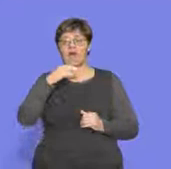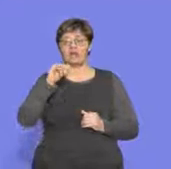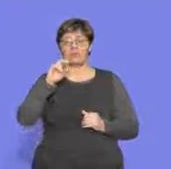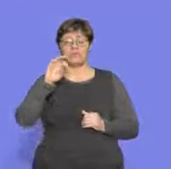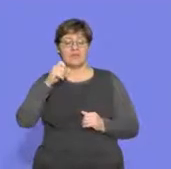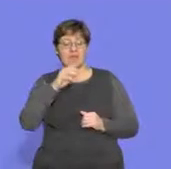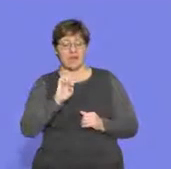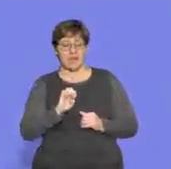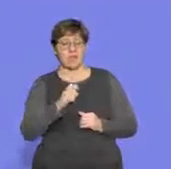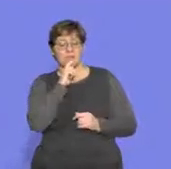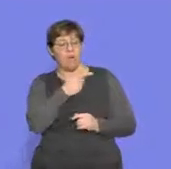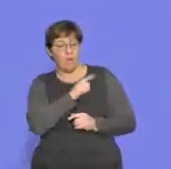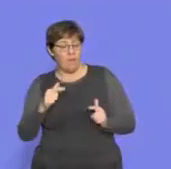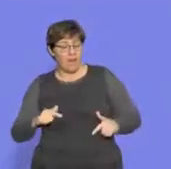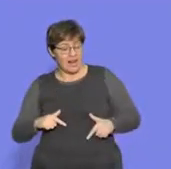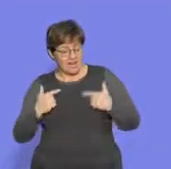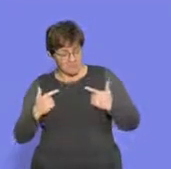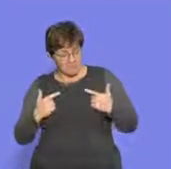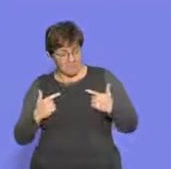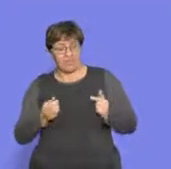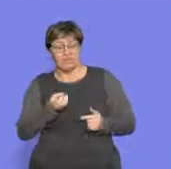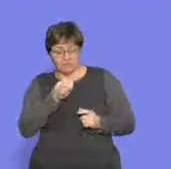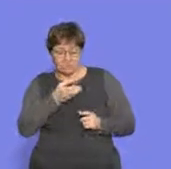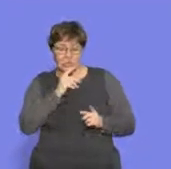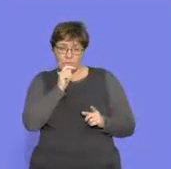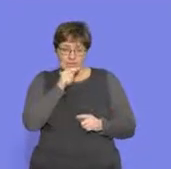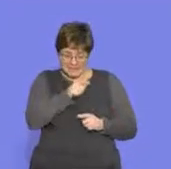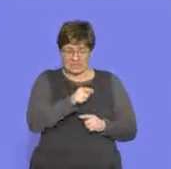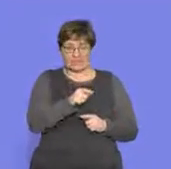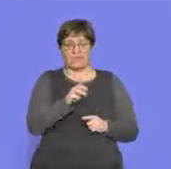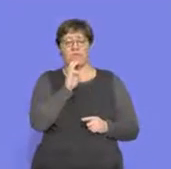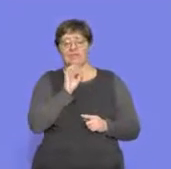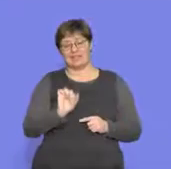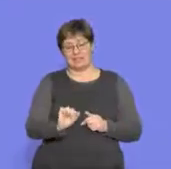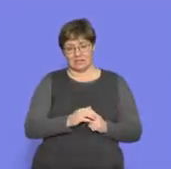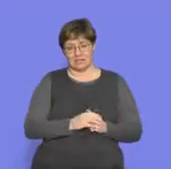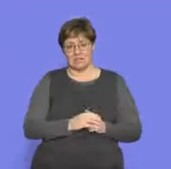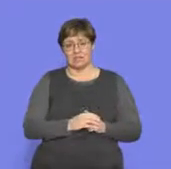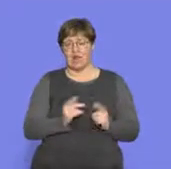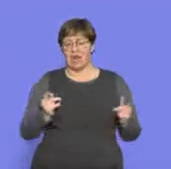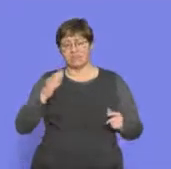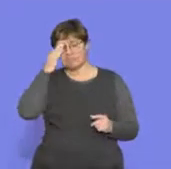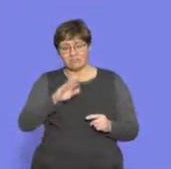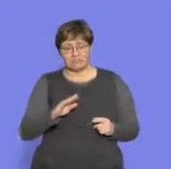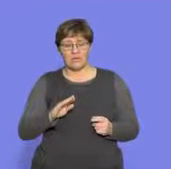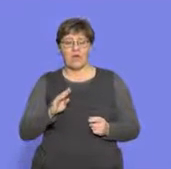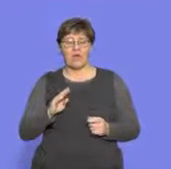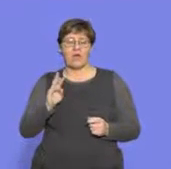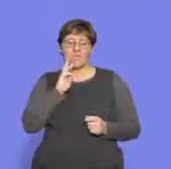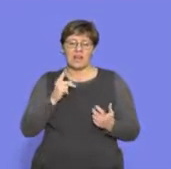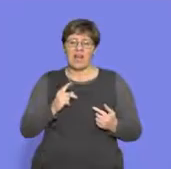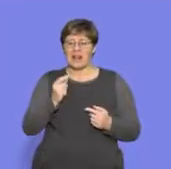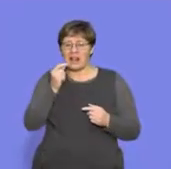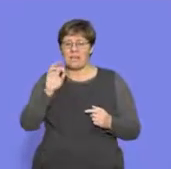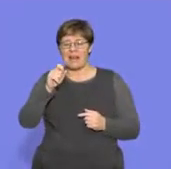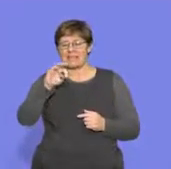provides the water needed by all living organisms to survive. It is the habitat of many aquatic organisms, such as your